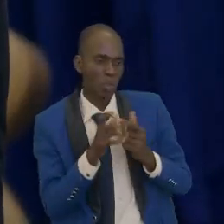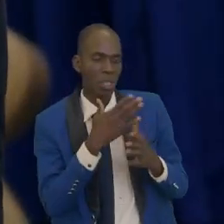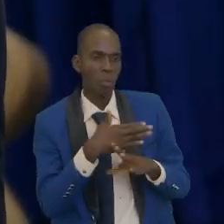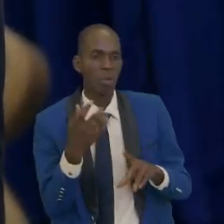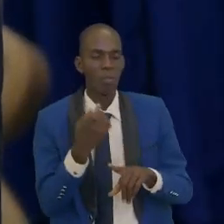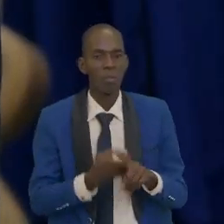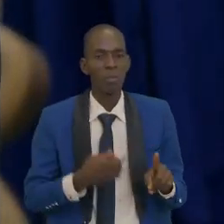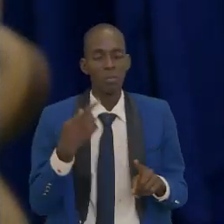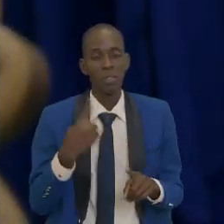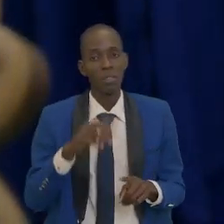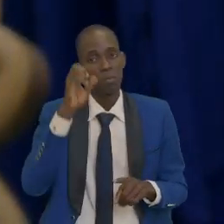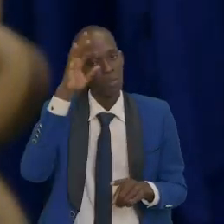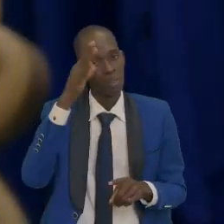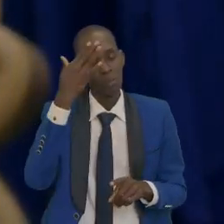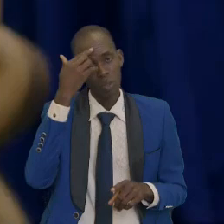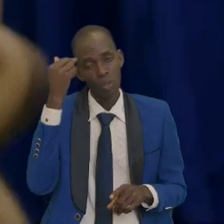fear